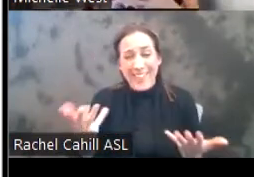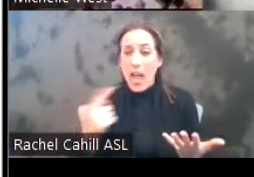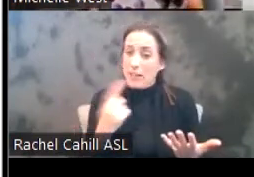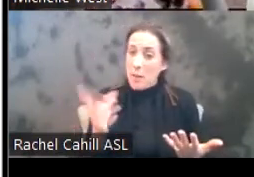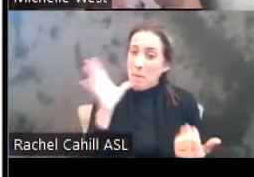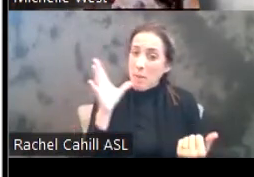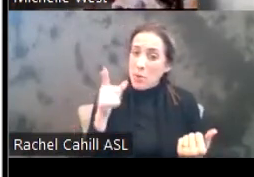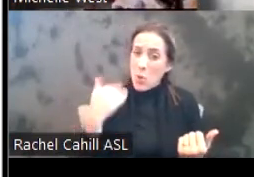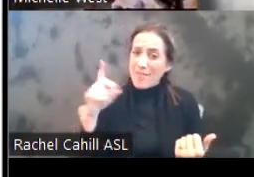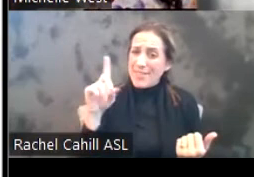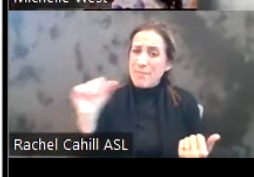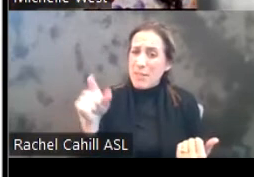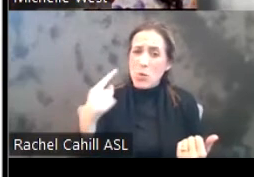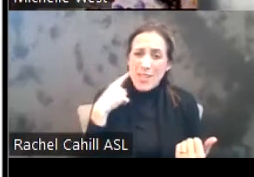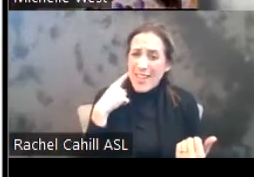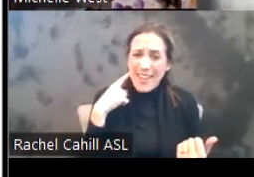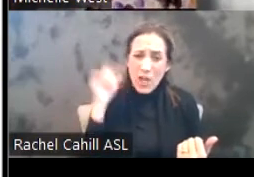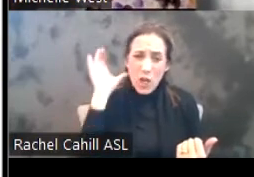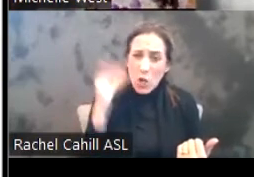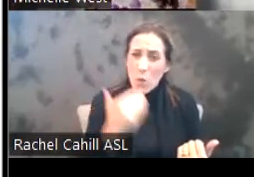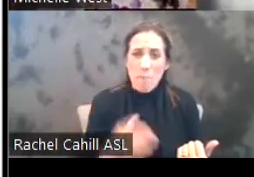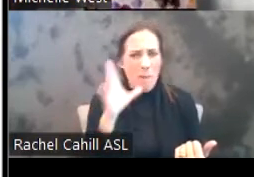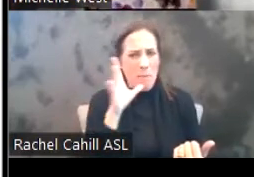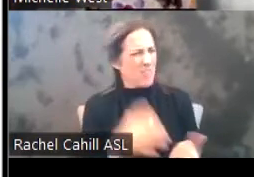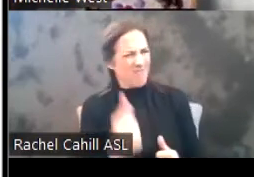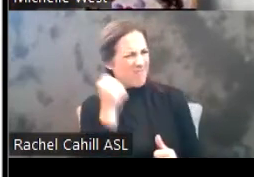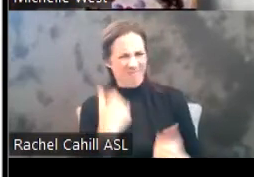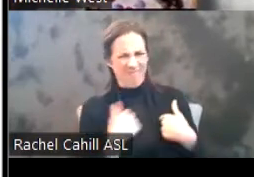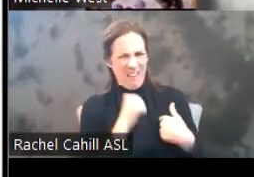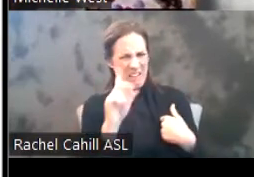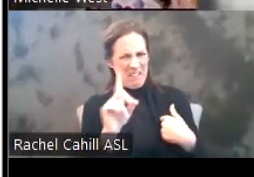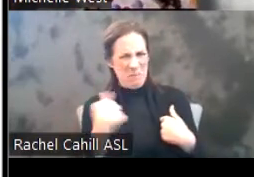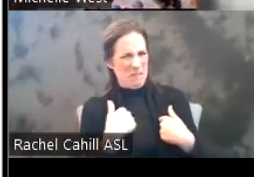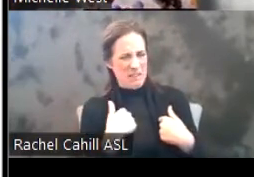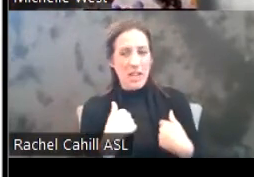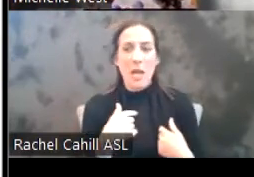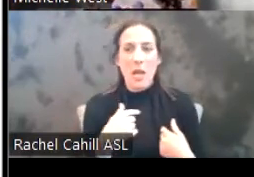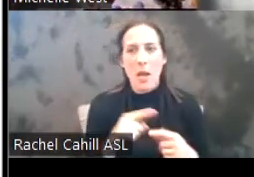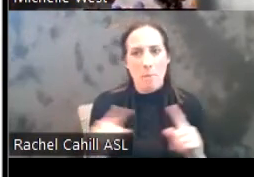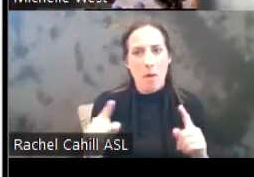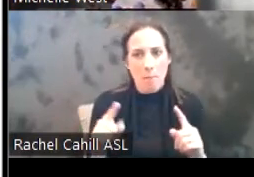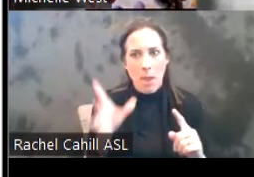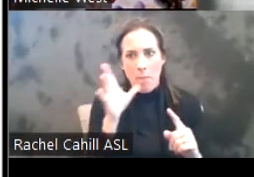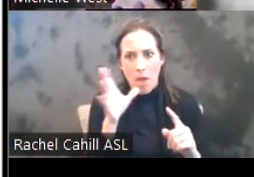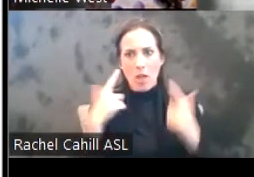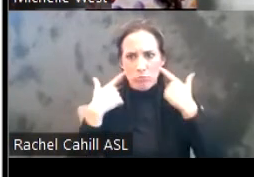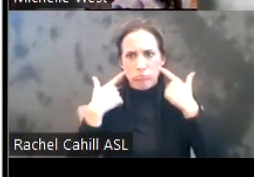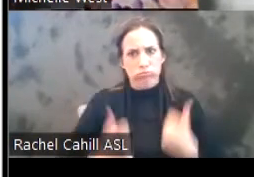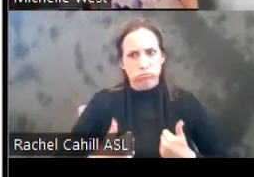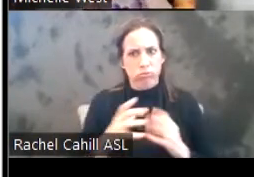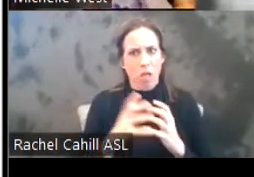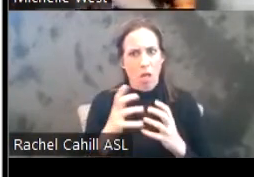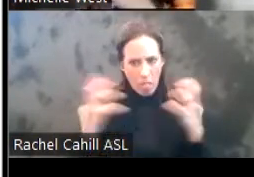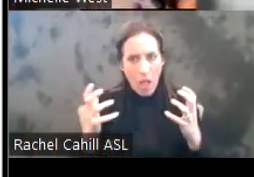you can't hear. And she was like, I don't have a disability. And hers is significant loss. And so my